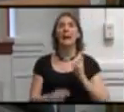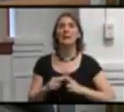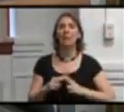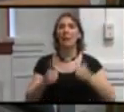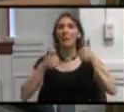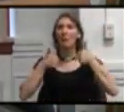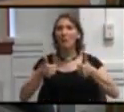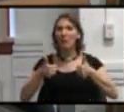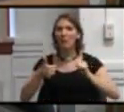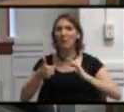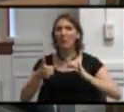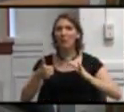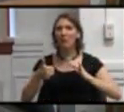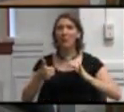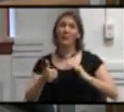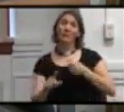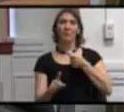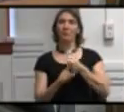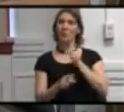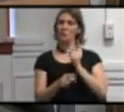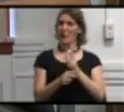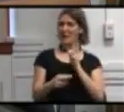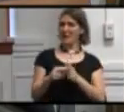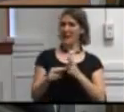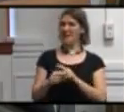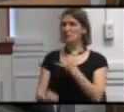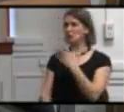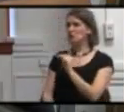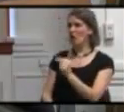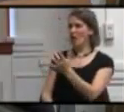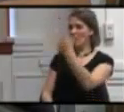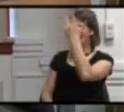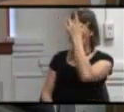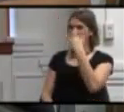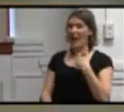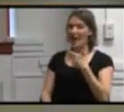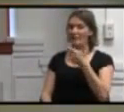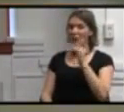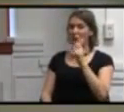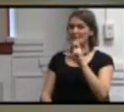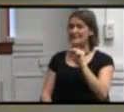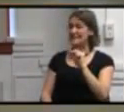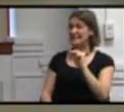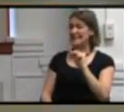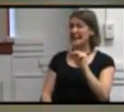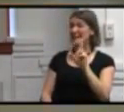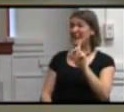ago. A fortuitous nice stroke. Yeah. If you tell me that you've got a Gartenstein stout.